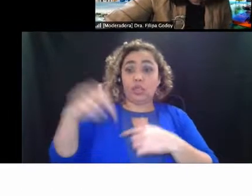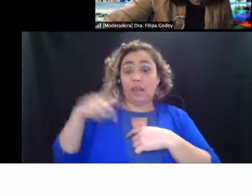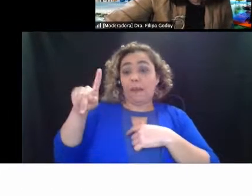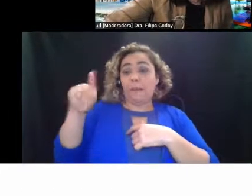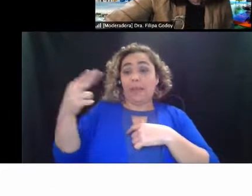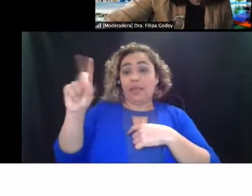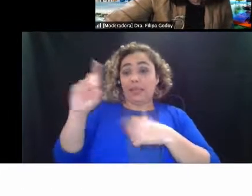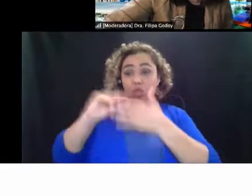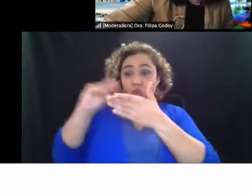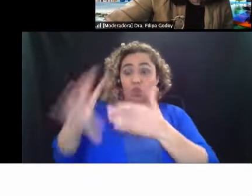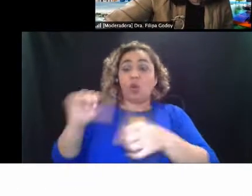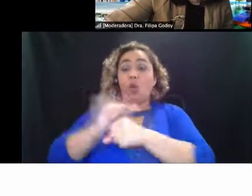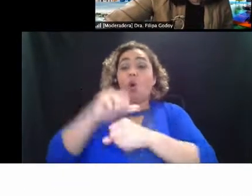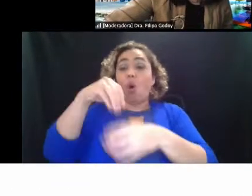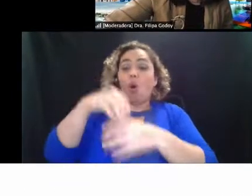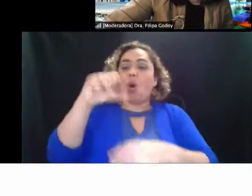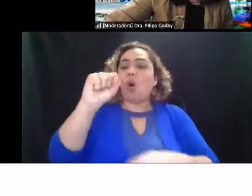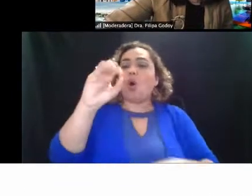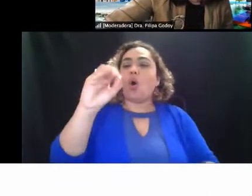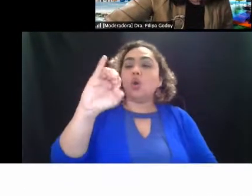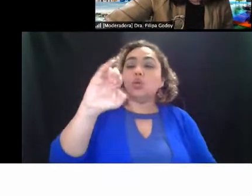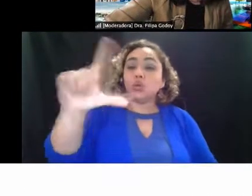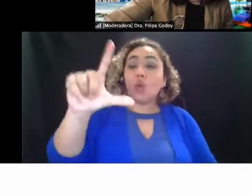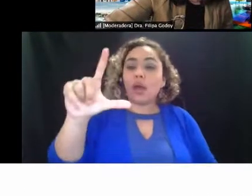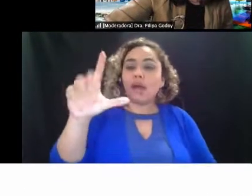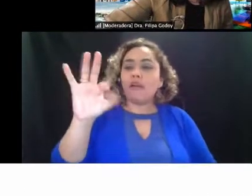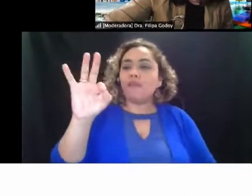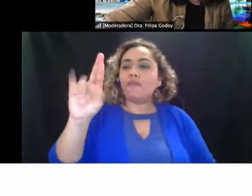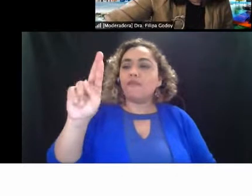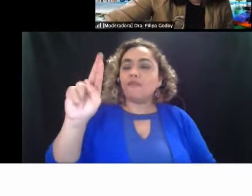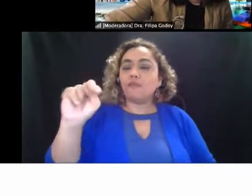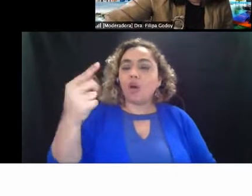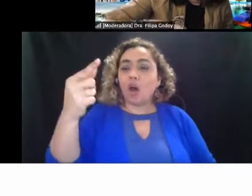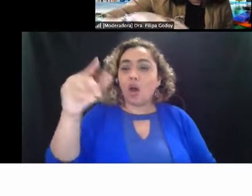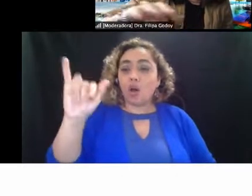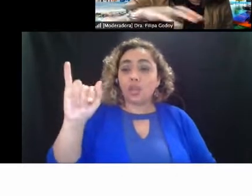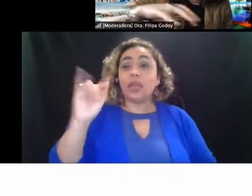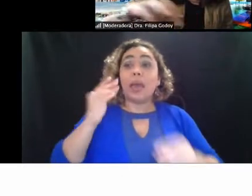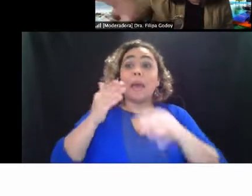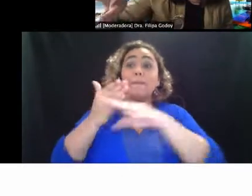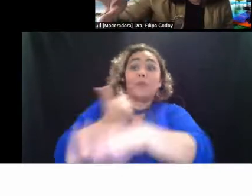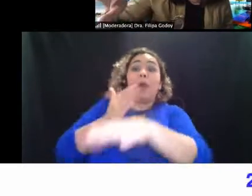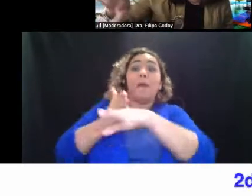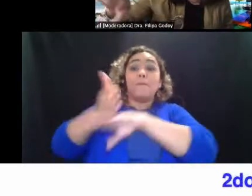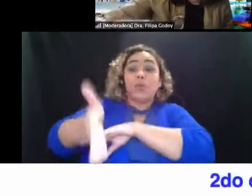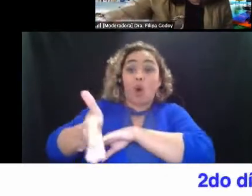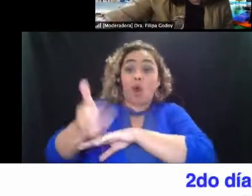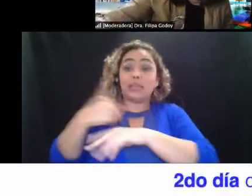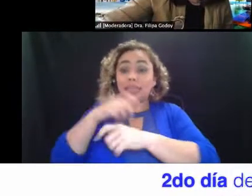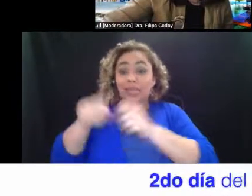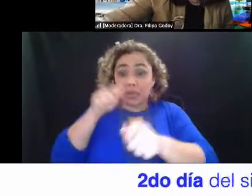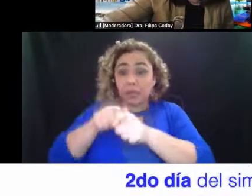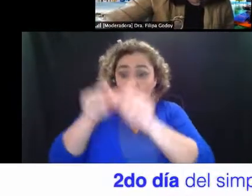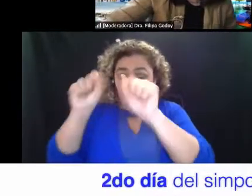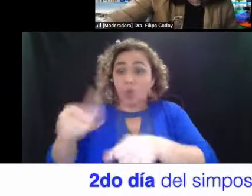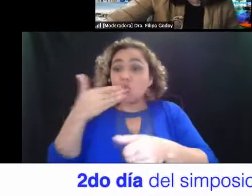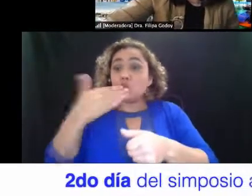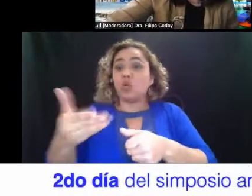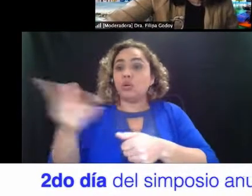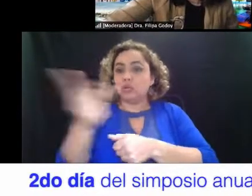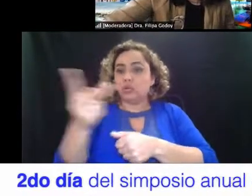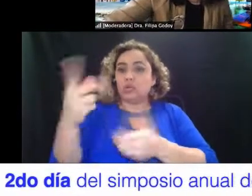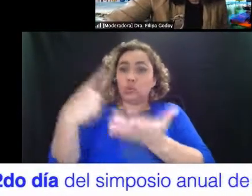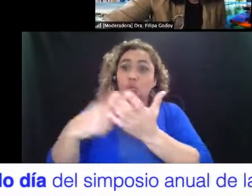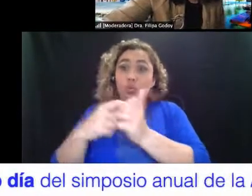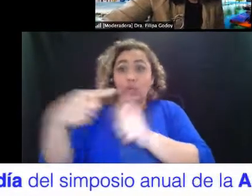working on soil fungi, pre and post Maria, but he has a specific transect. Perhaps it would be good to talk to